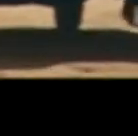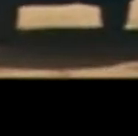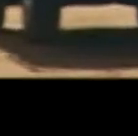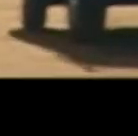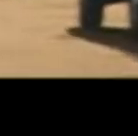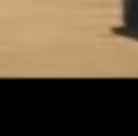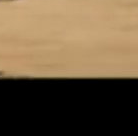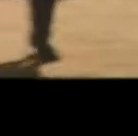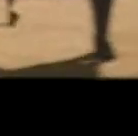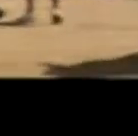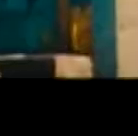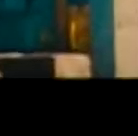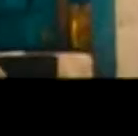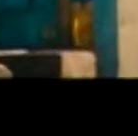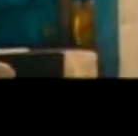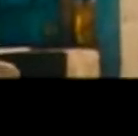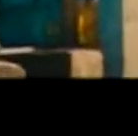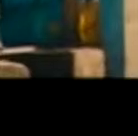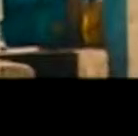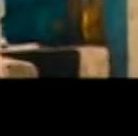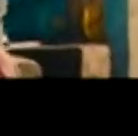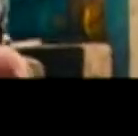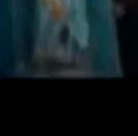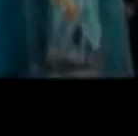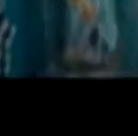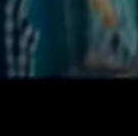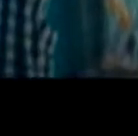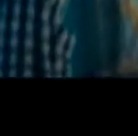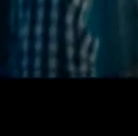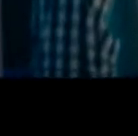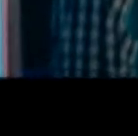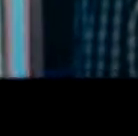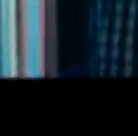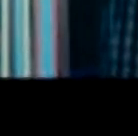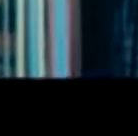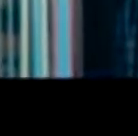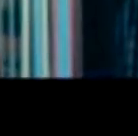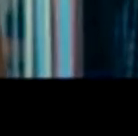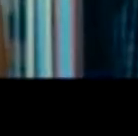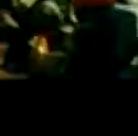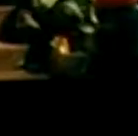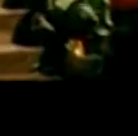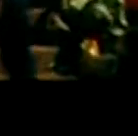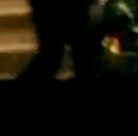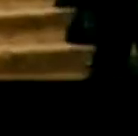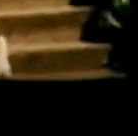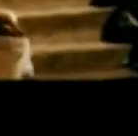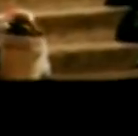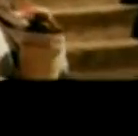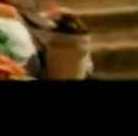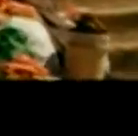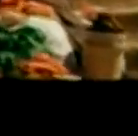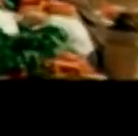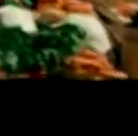Every day, over 15 million members are transforming Africa.